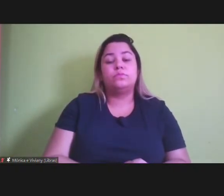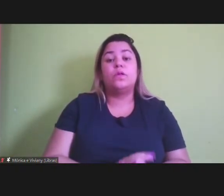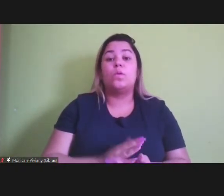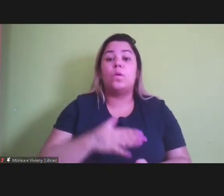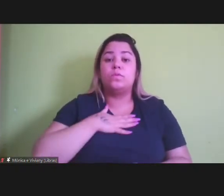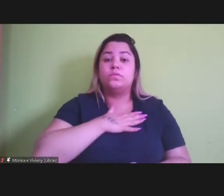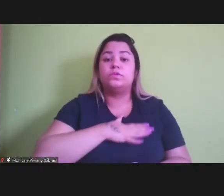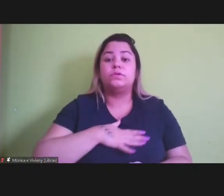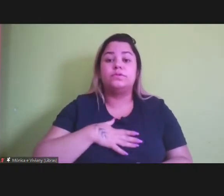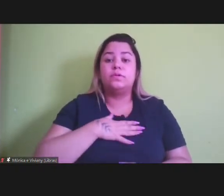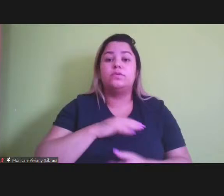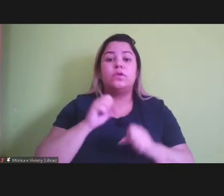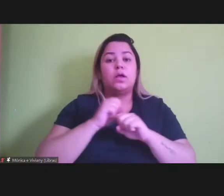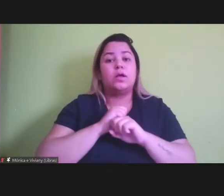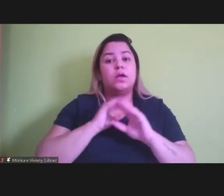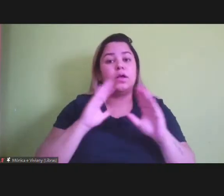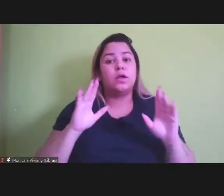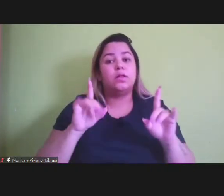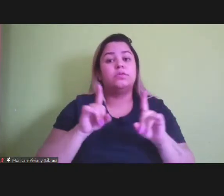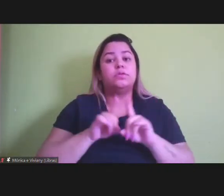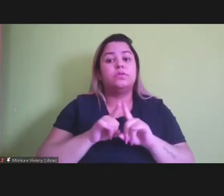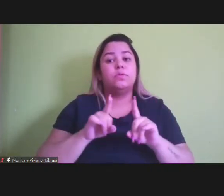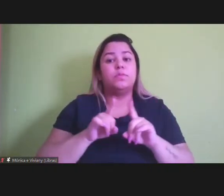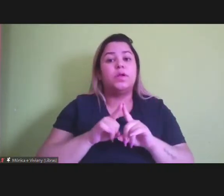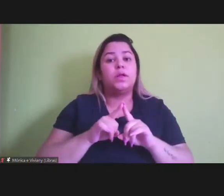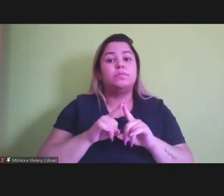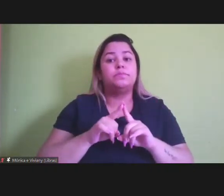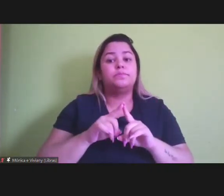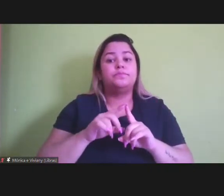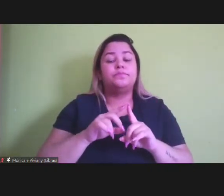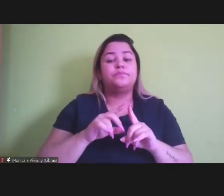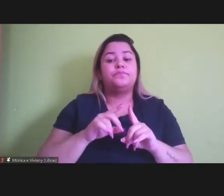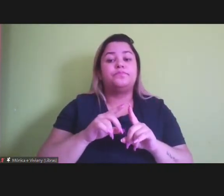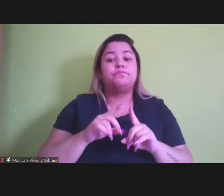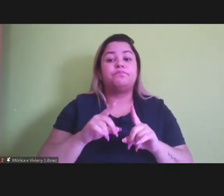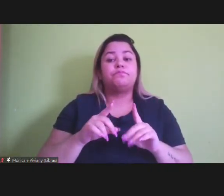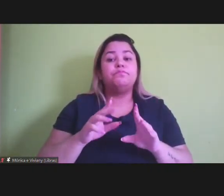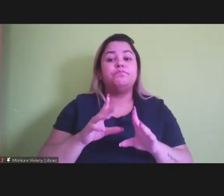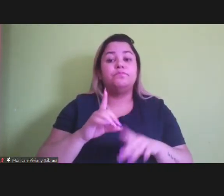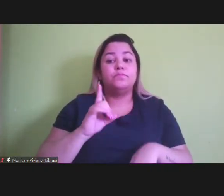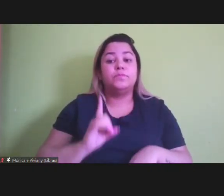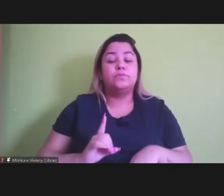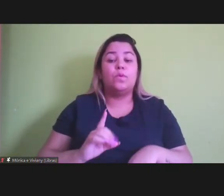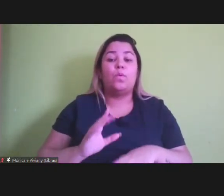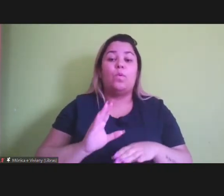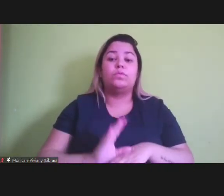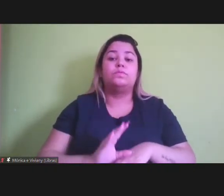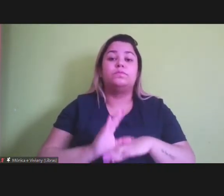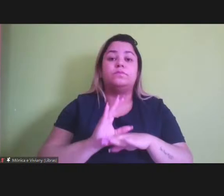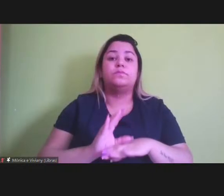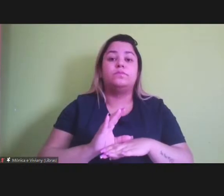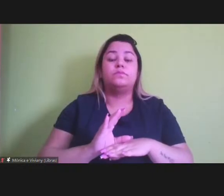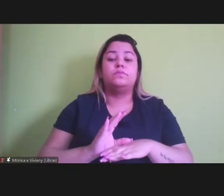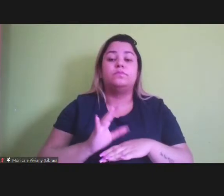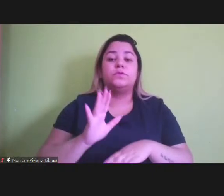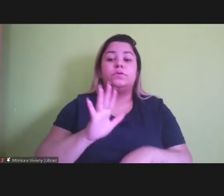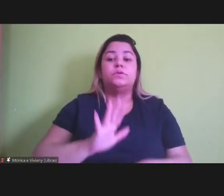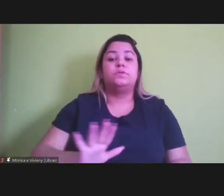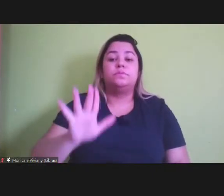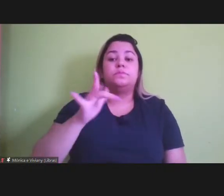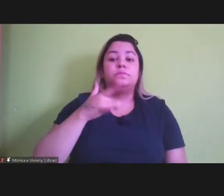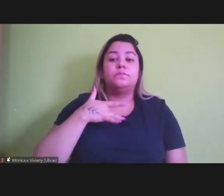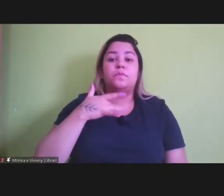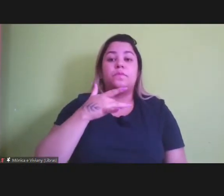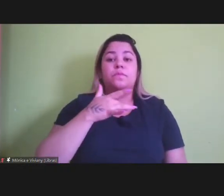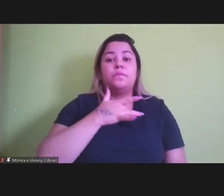Well, I would like to then make it clear that this is a manifestation in this direction that the National Council of